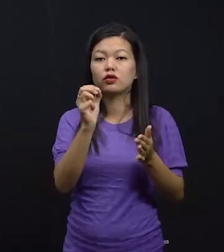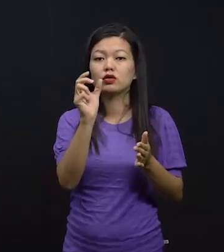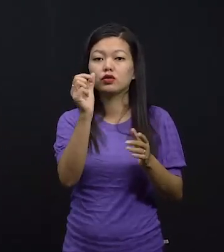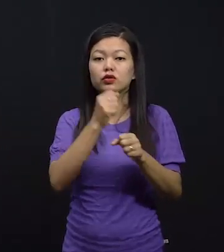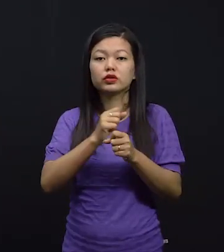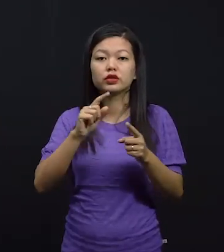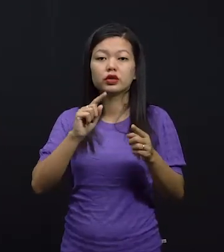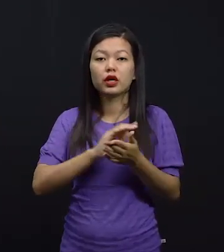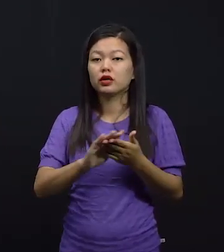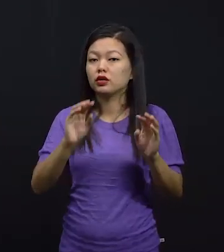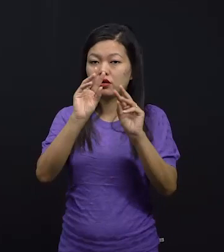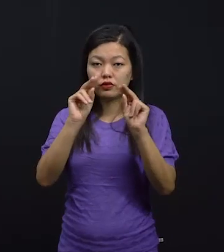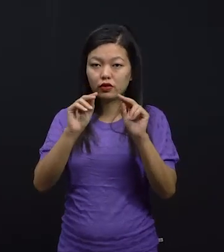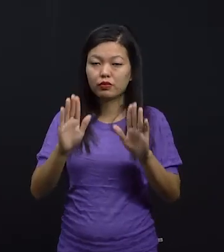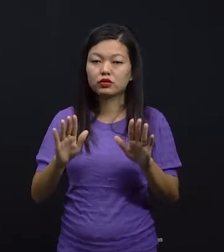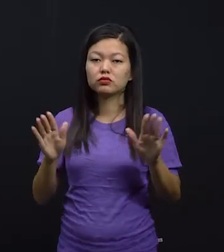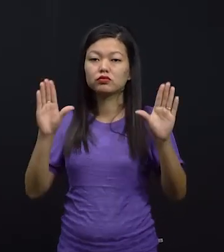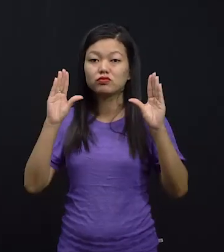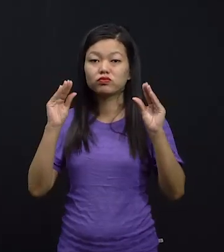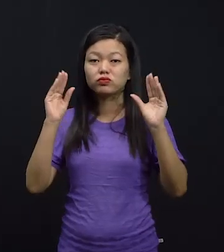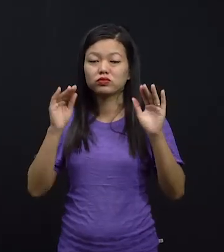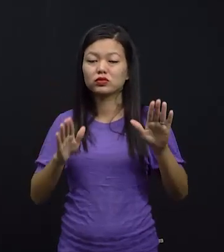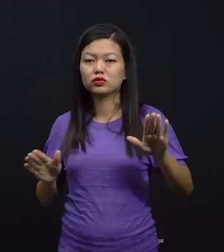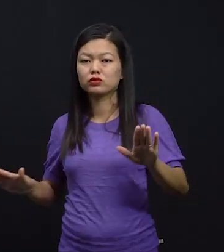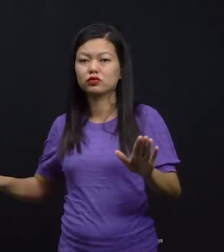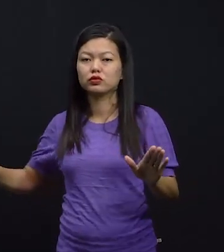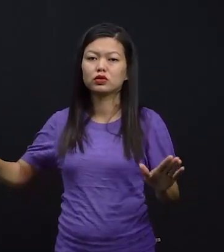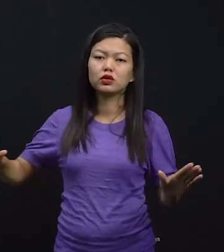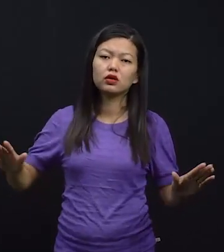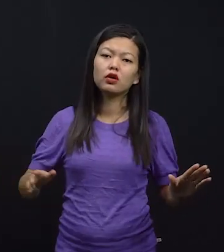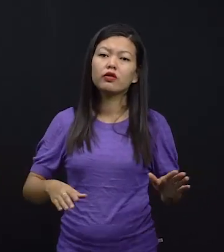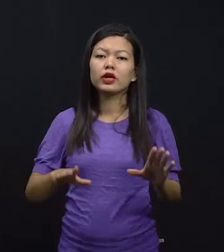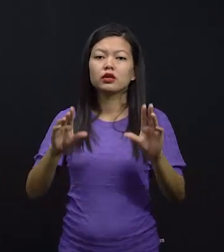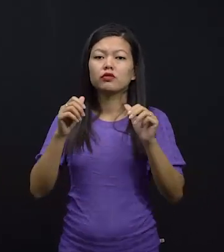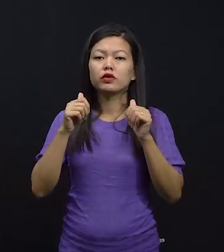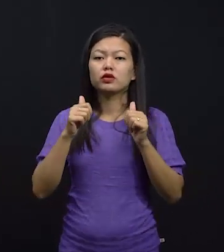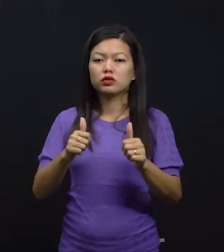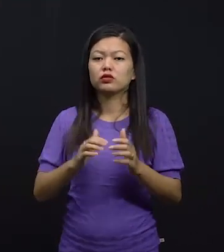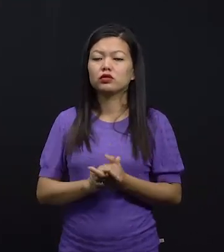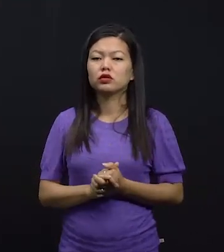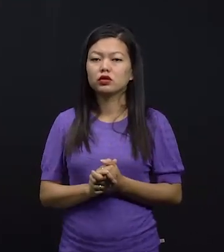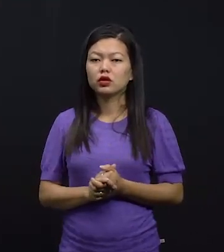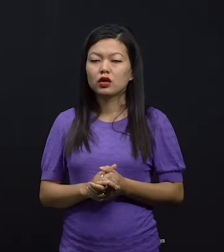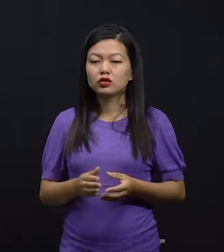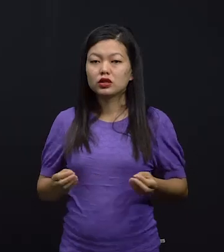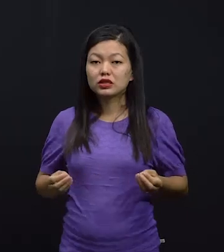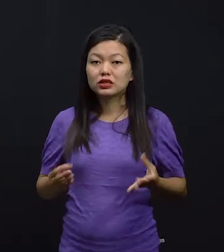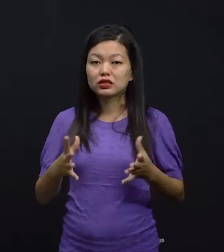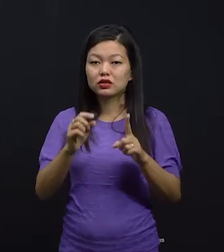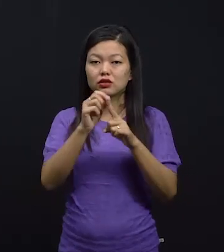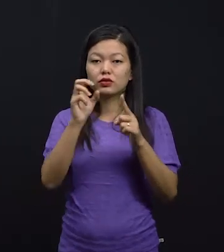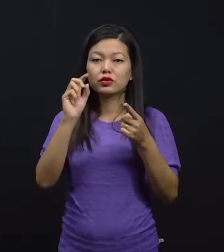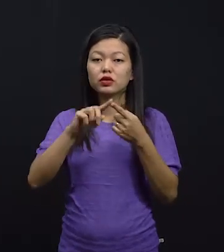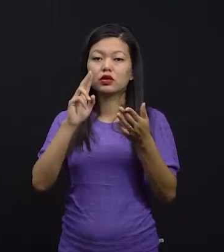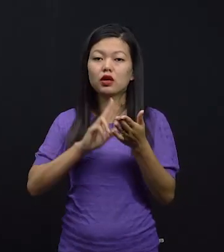was doing. Okay, and here he starts the poem by saying that in the morning he caught a morning minion.